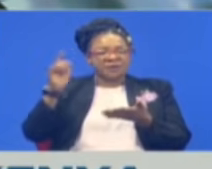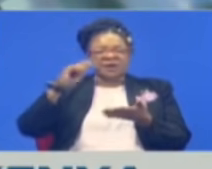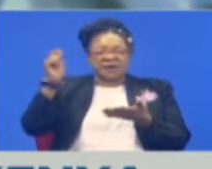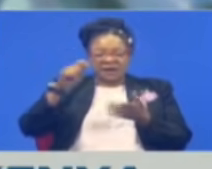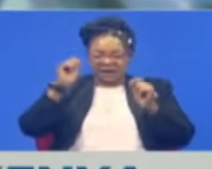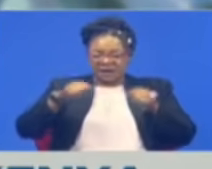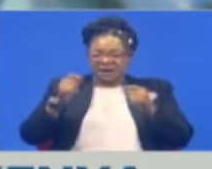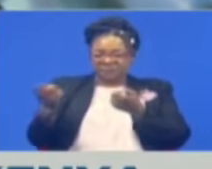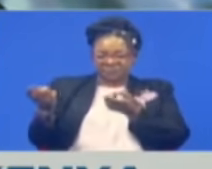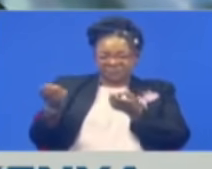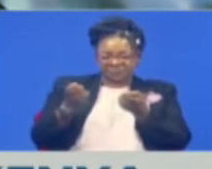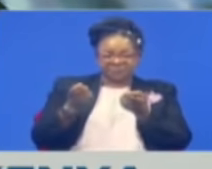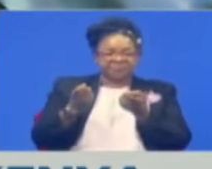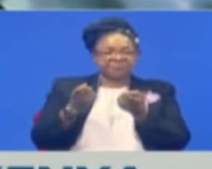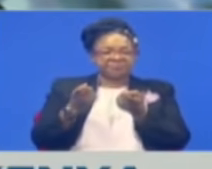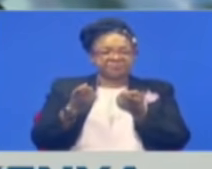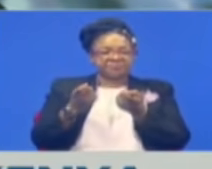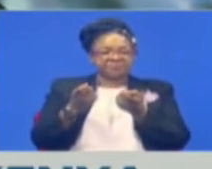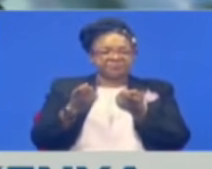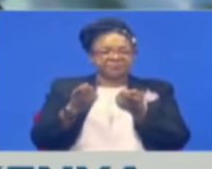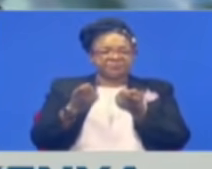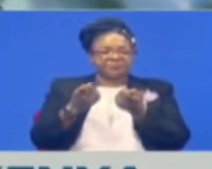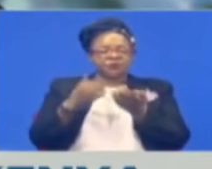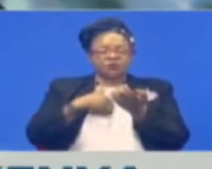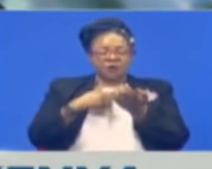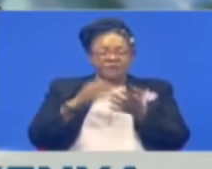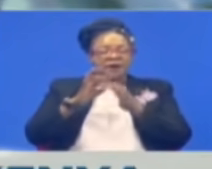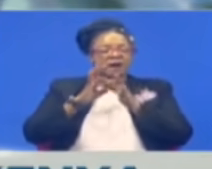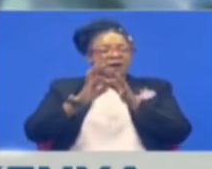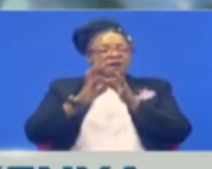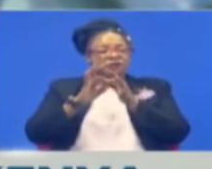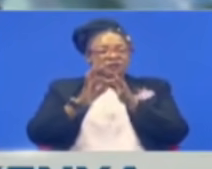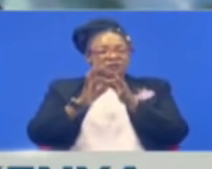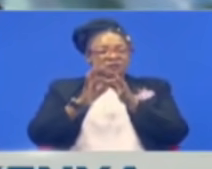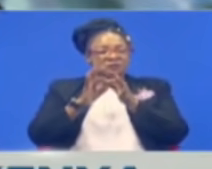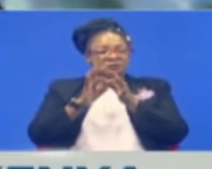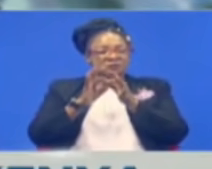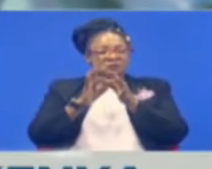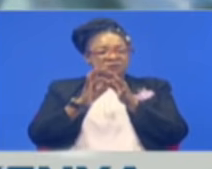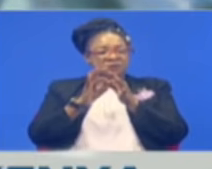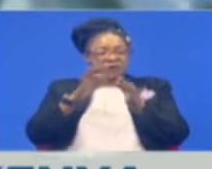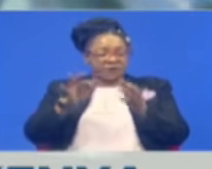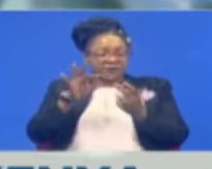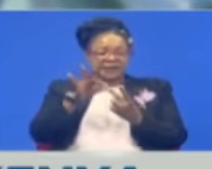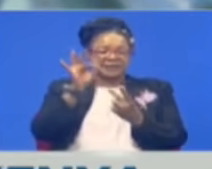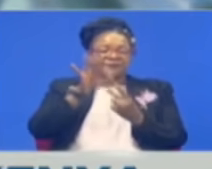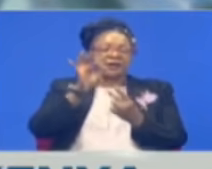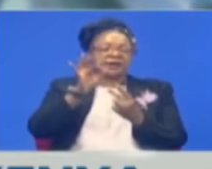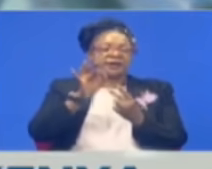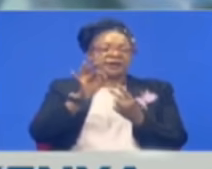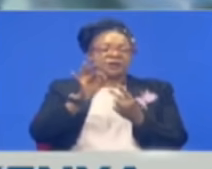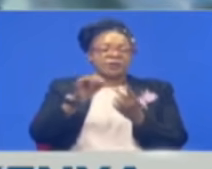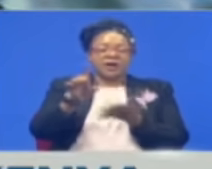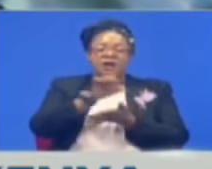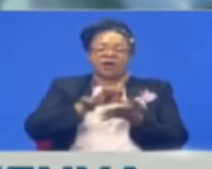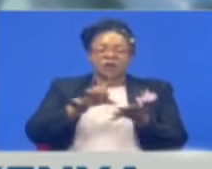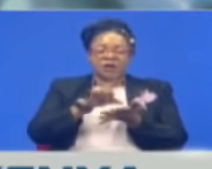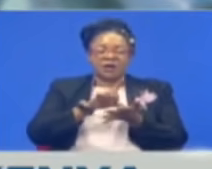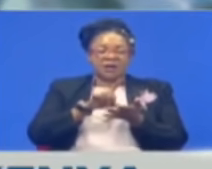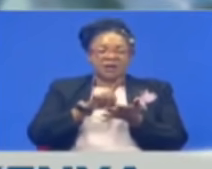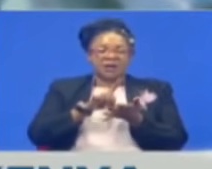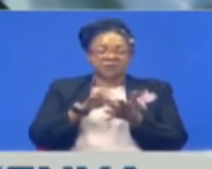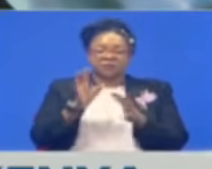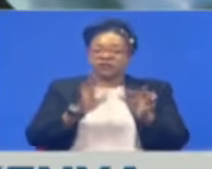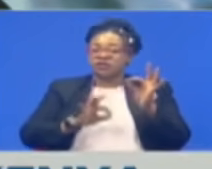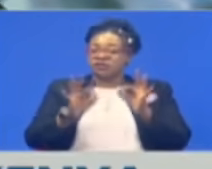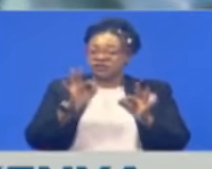that to imbue a culture of identifying with the local